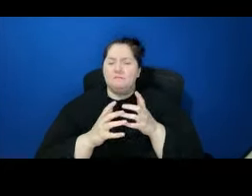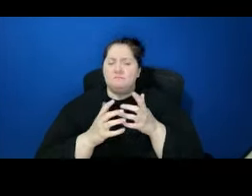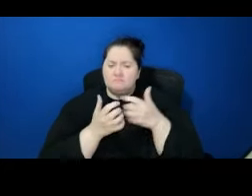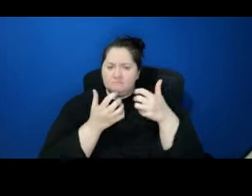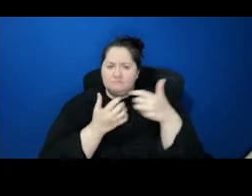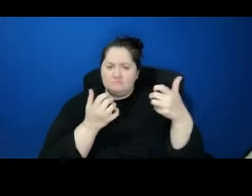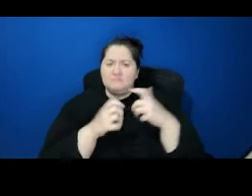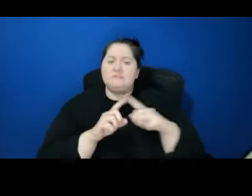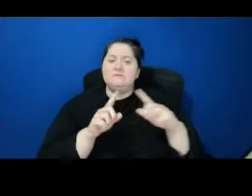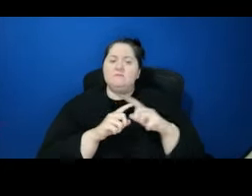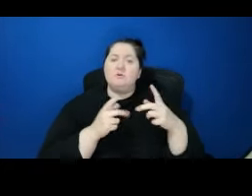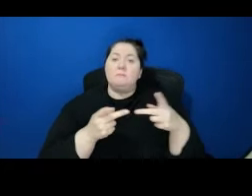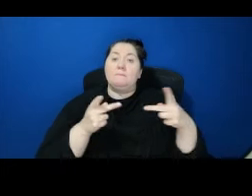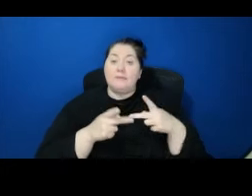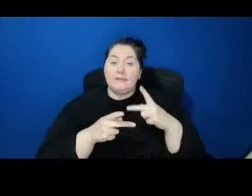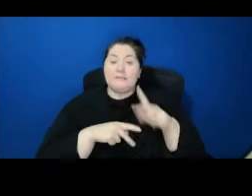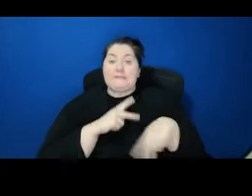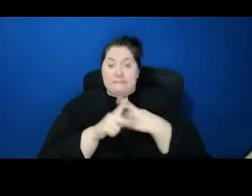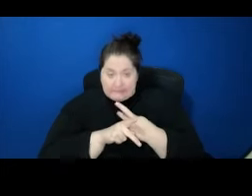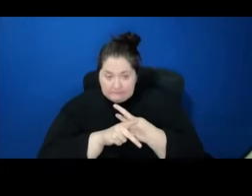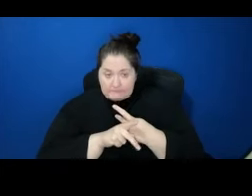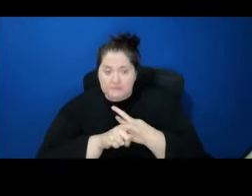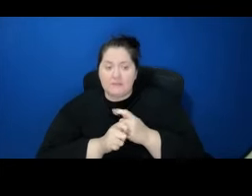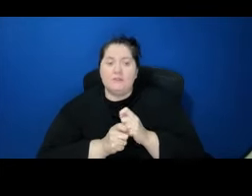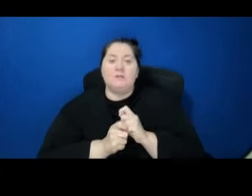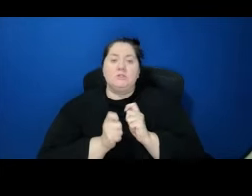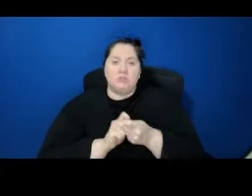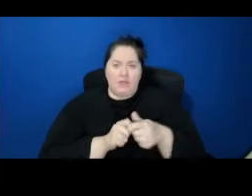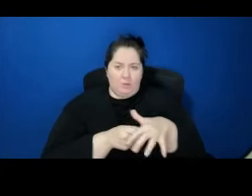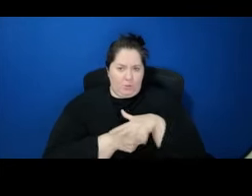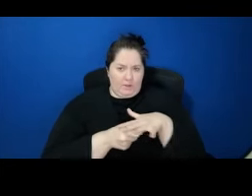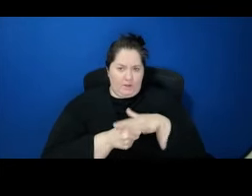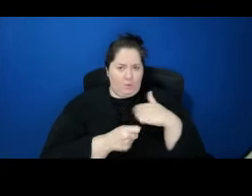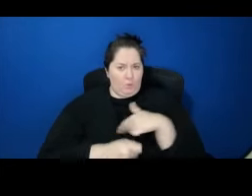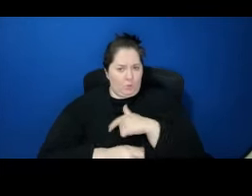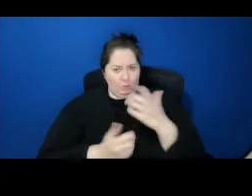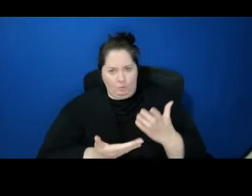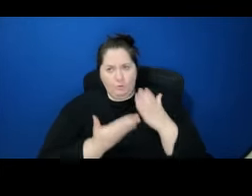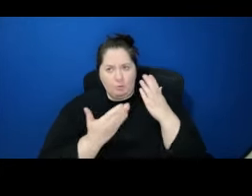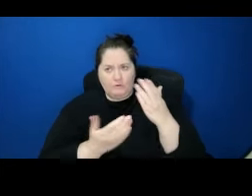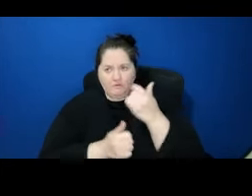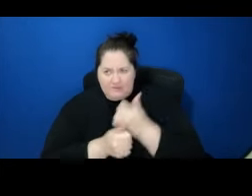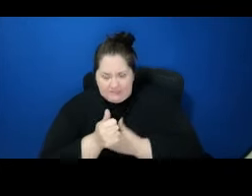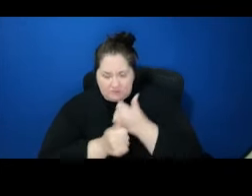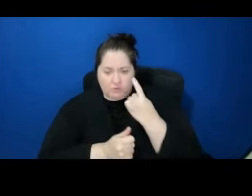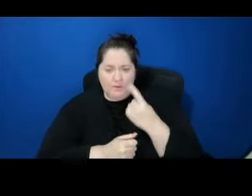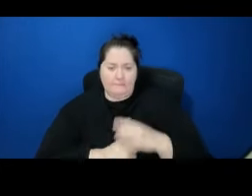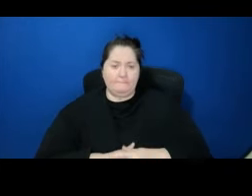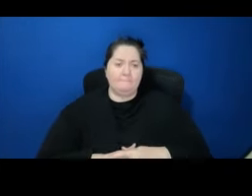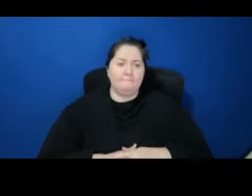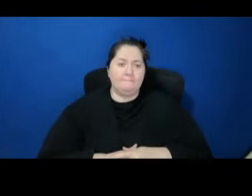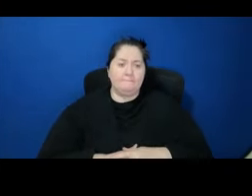different place types, and then the changes, the location and changes that we're proposing for each place type.